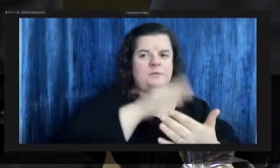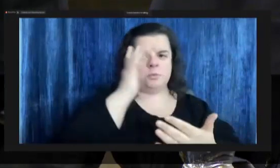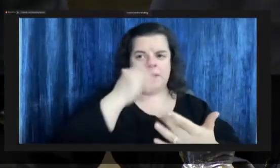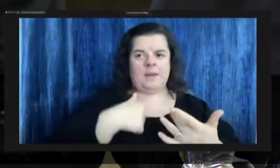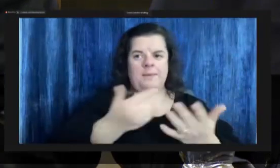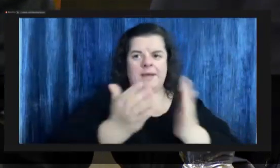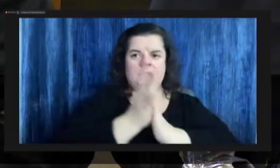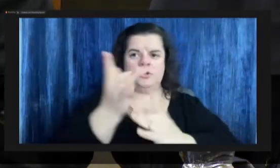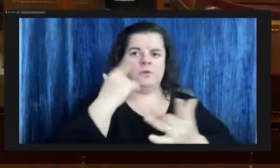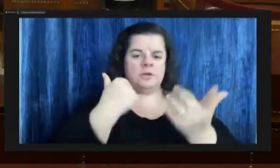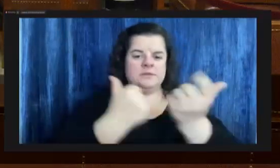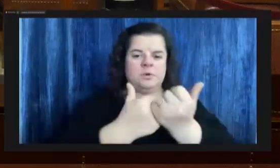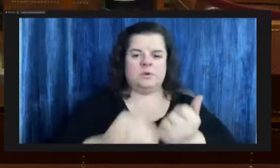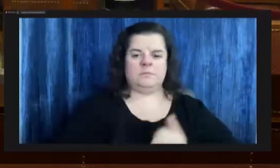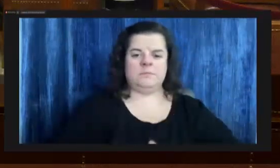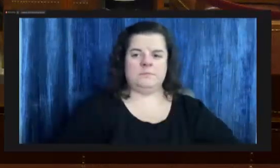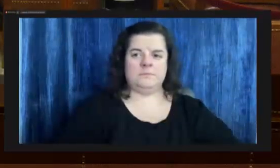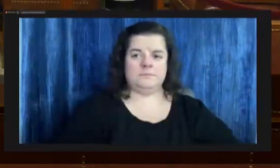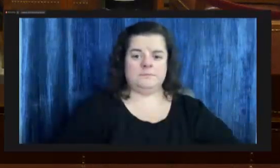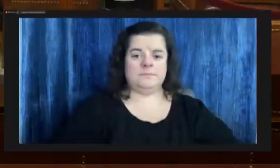please.